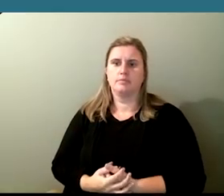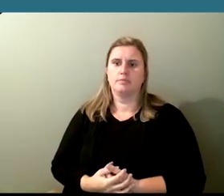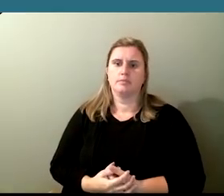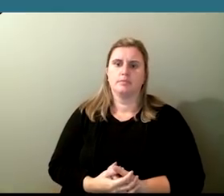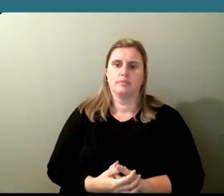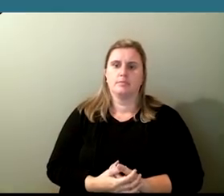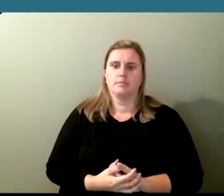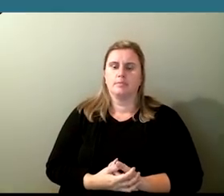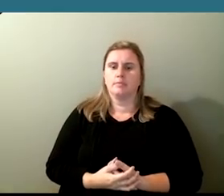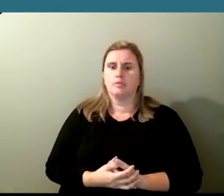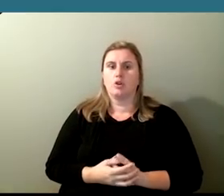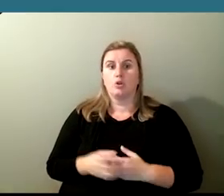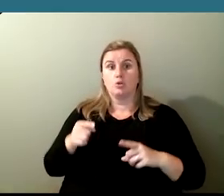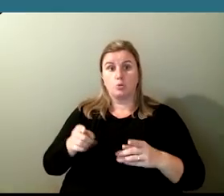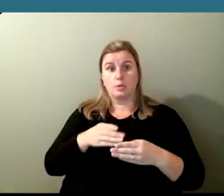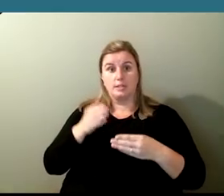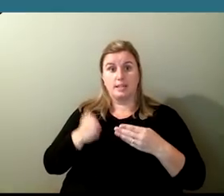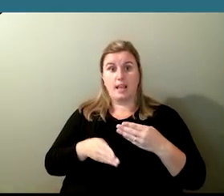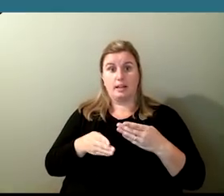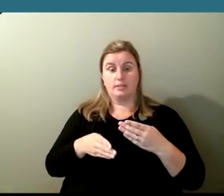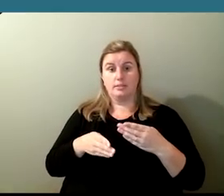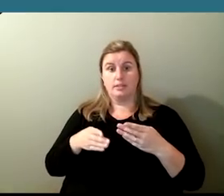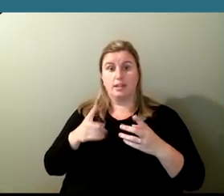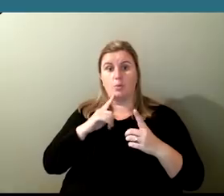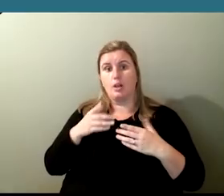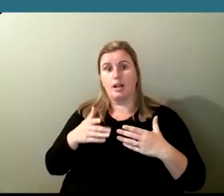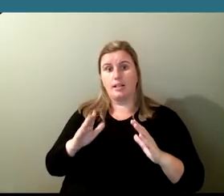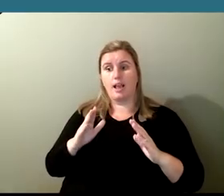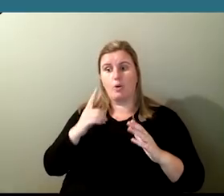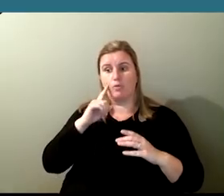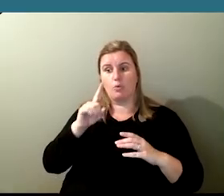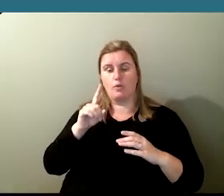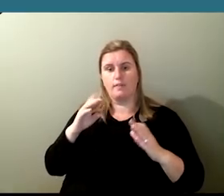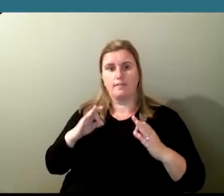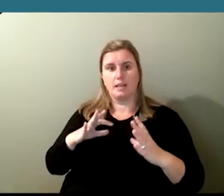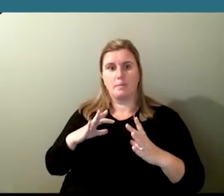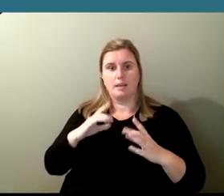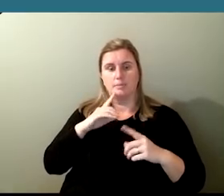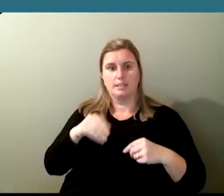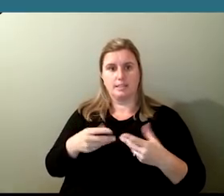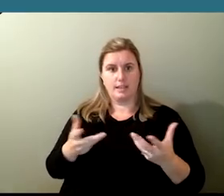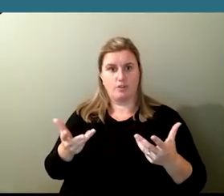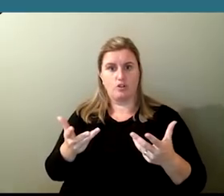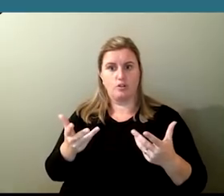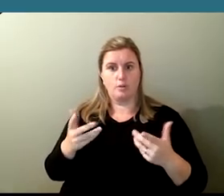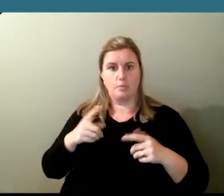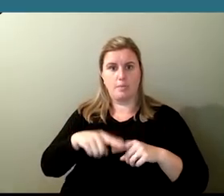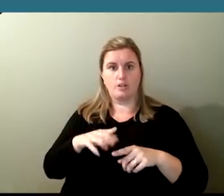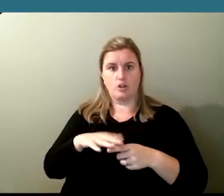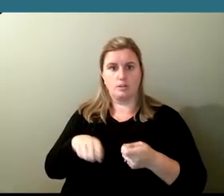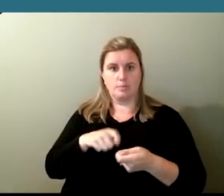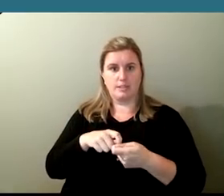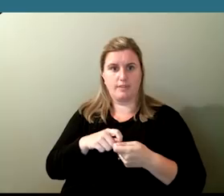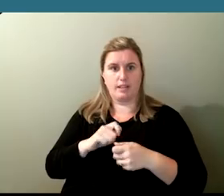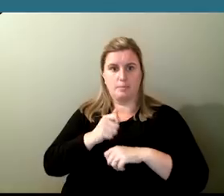then towards the end, it allows for feedback being delivered based on specific